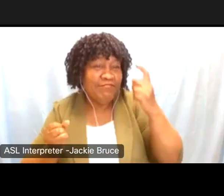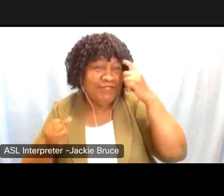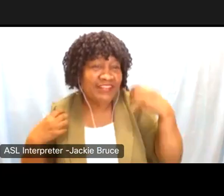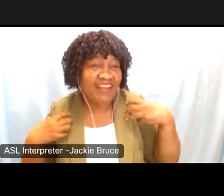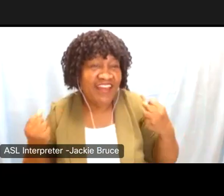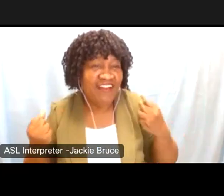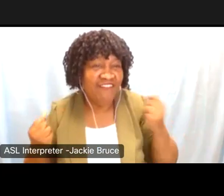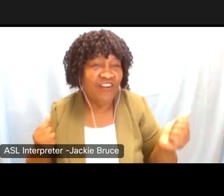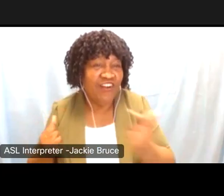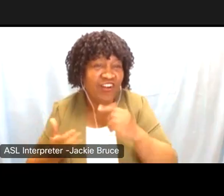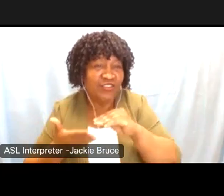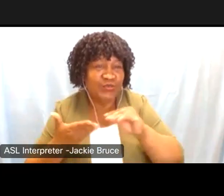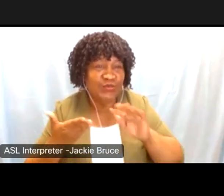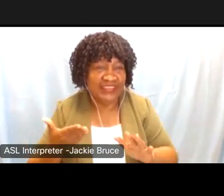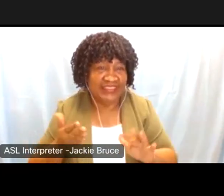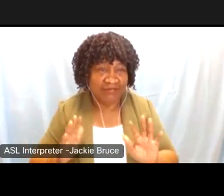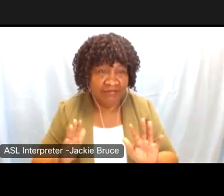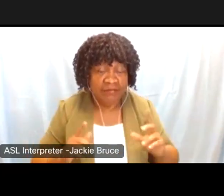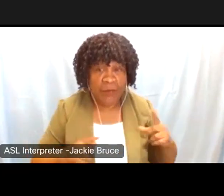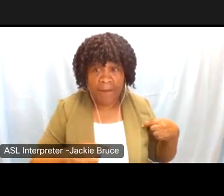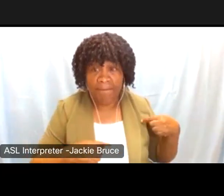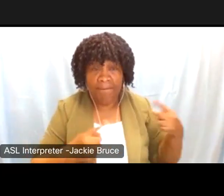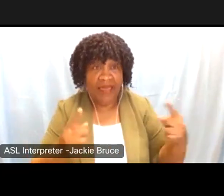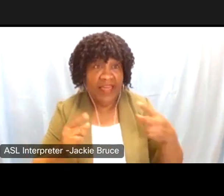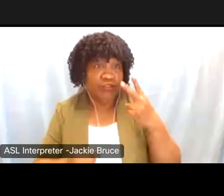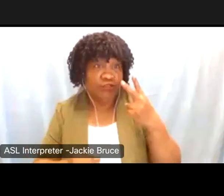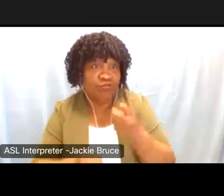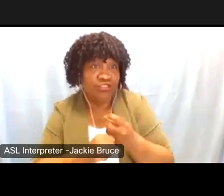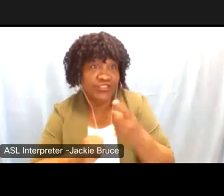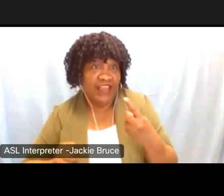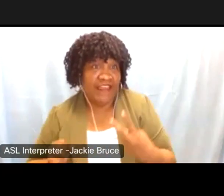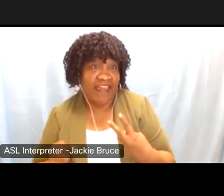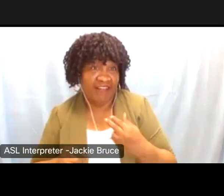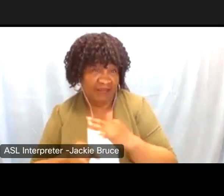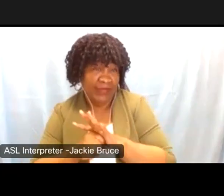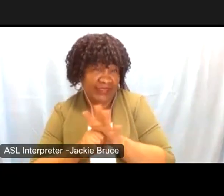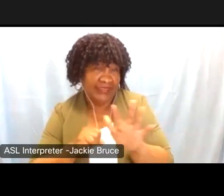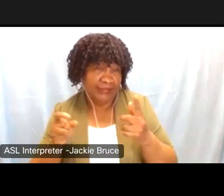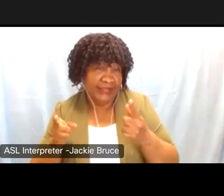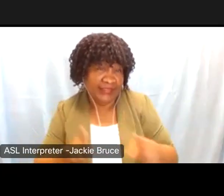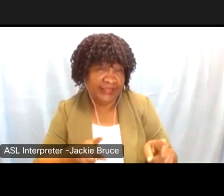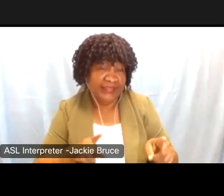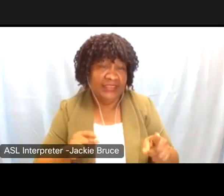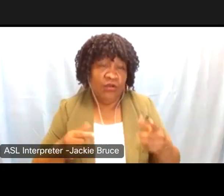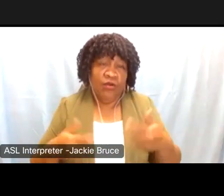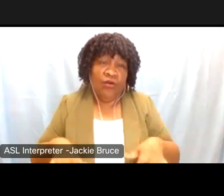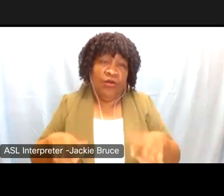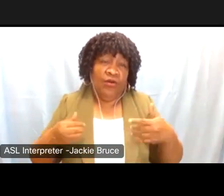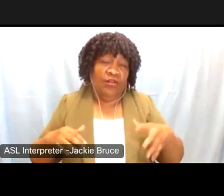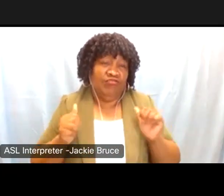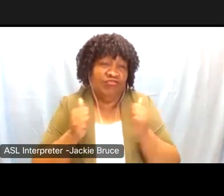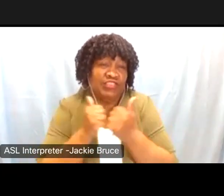students. During the past 2.5 years of the pandemic, we were really challenged